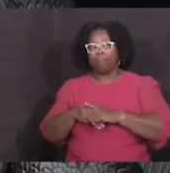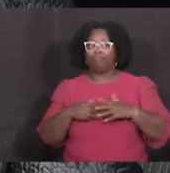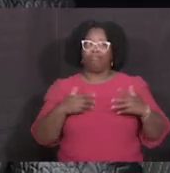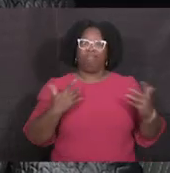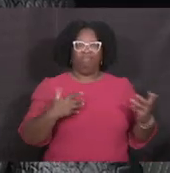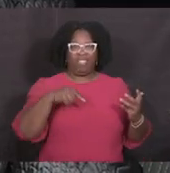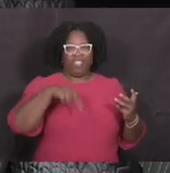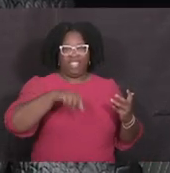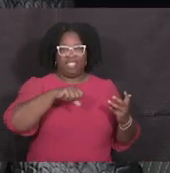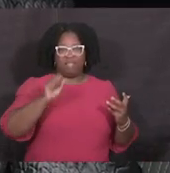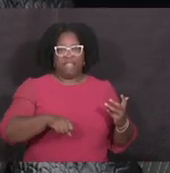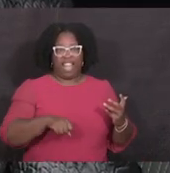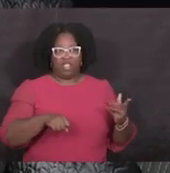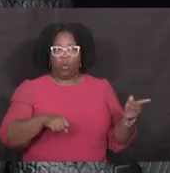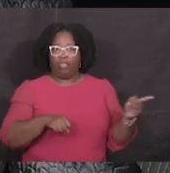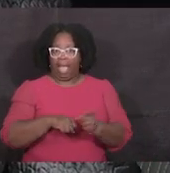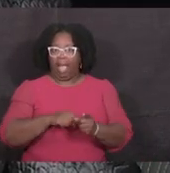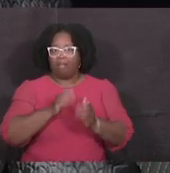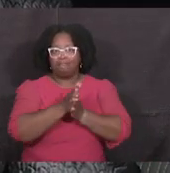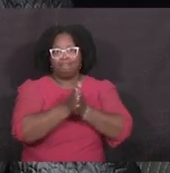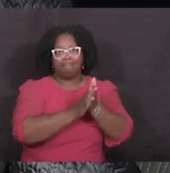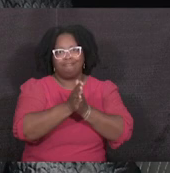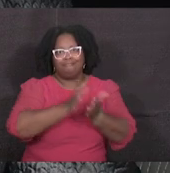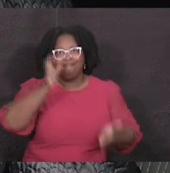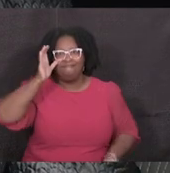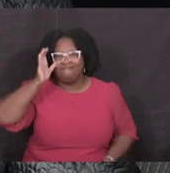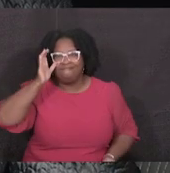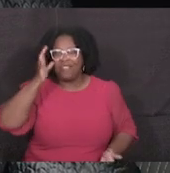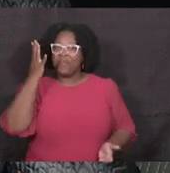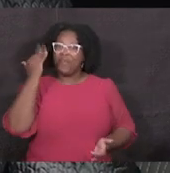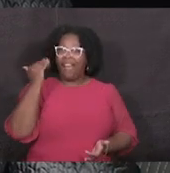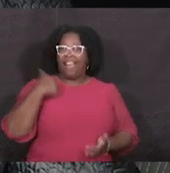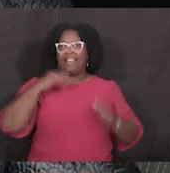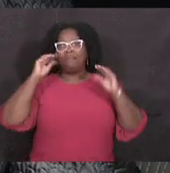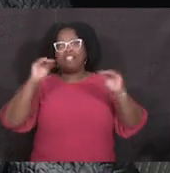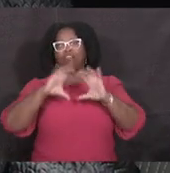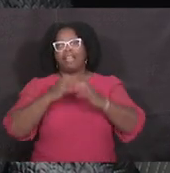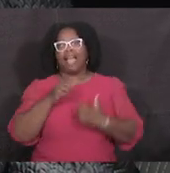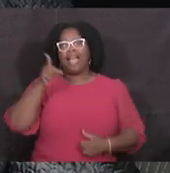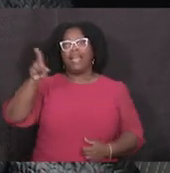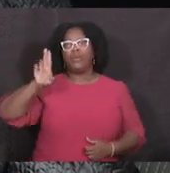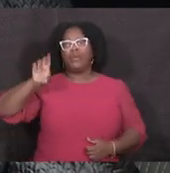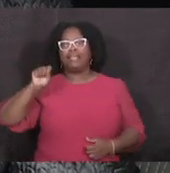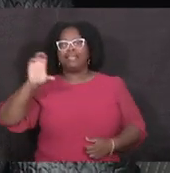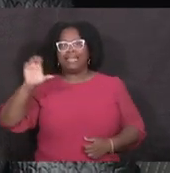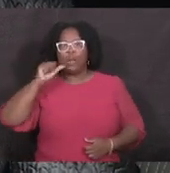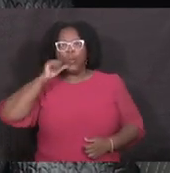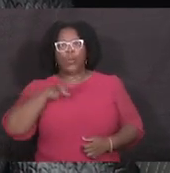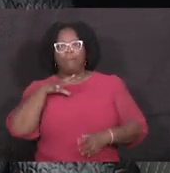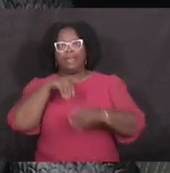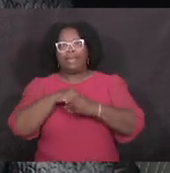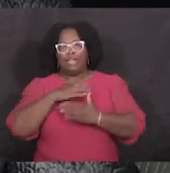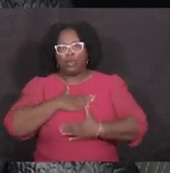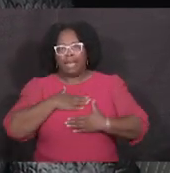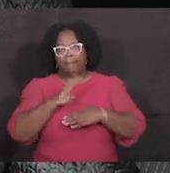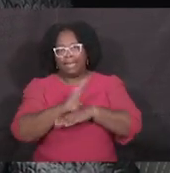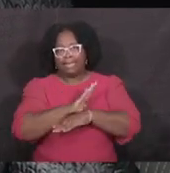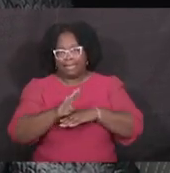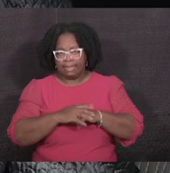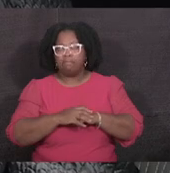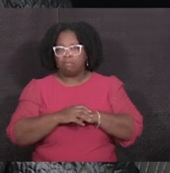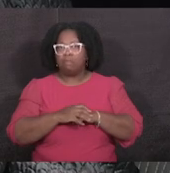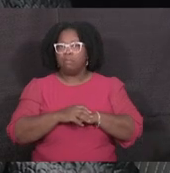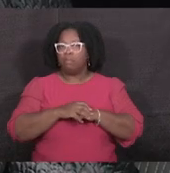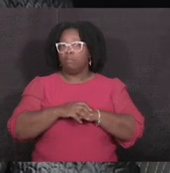they're really receptive because at USC, I'm teaching a class about women in the entertainment business. And I have about